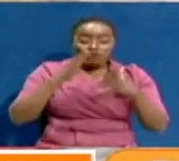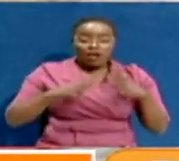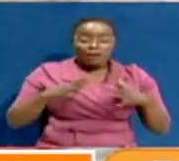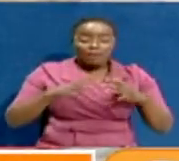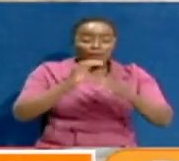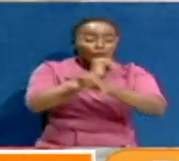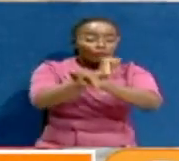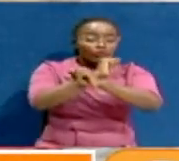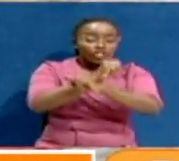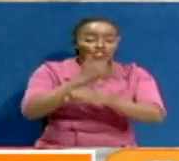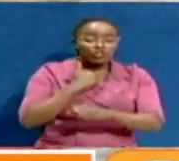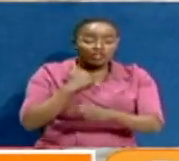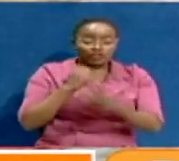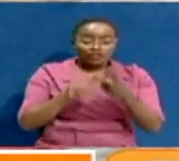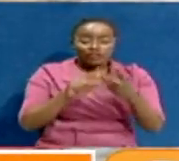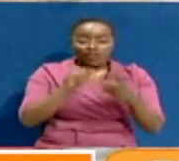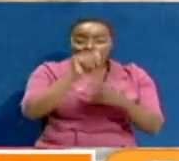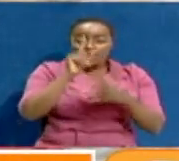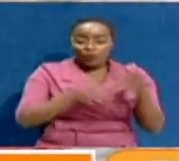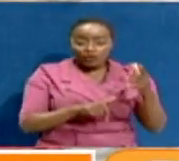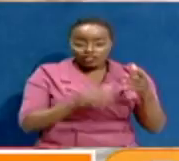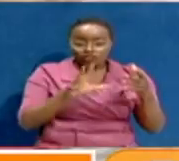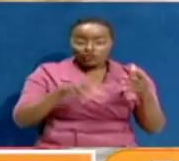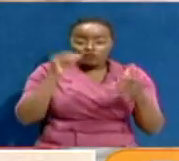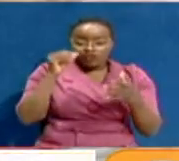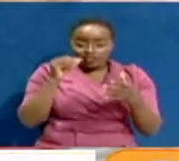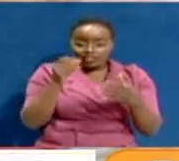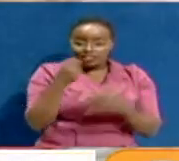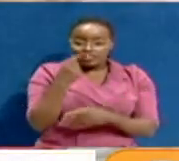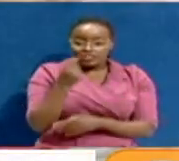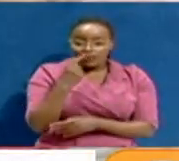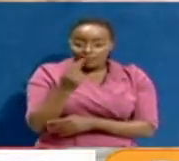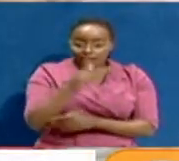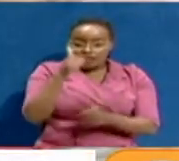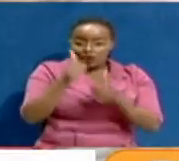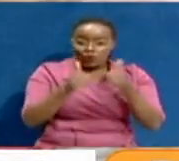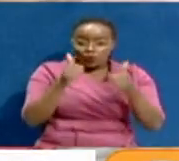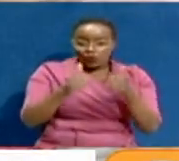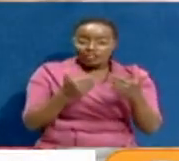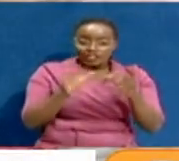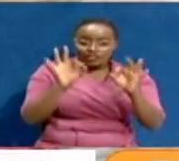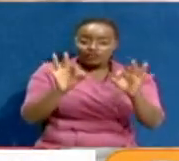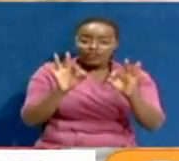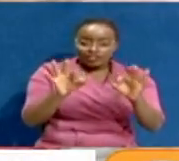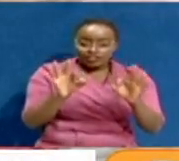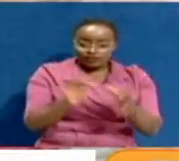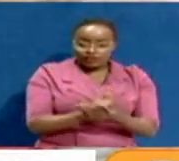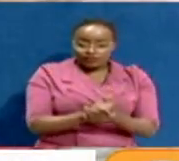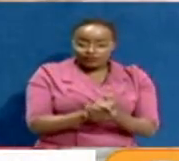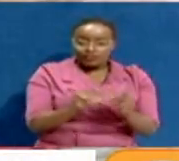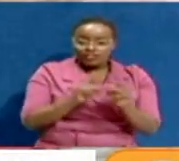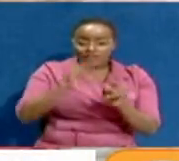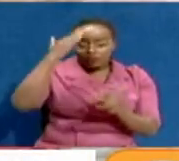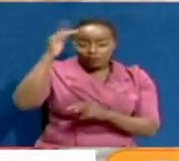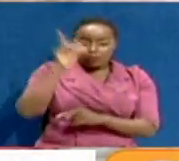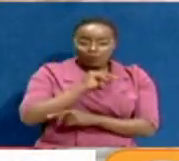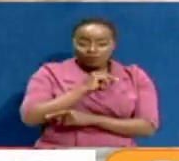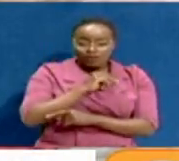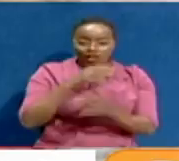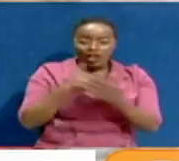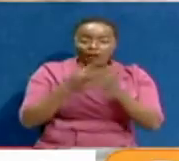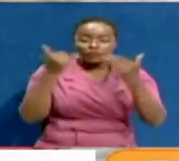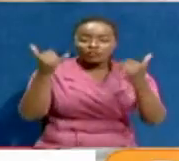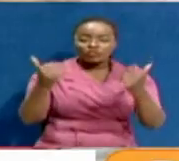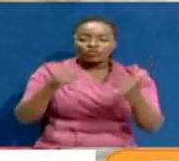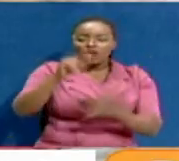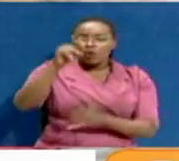have protection. The other one would be to find treatment that is effective. Okay. So we know that so far we don't